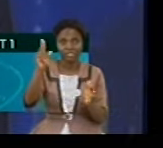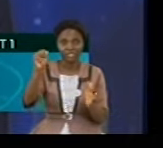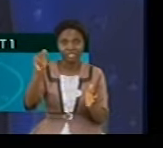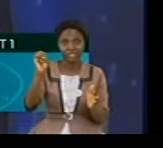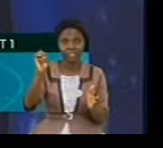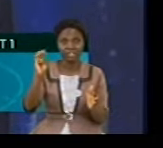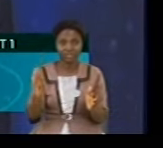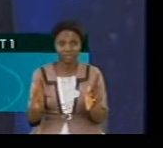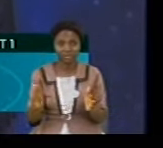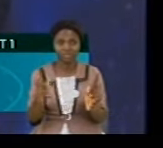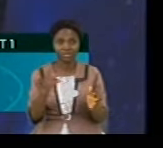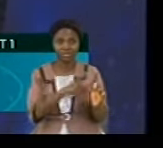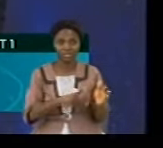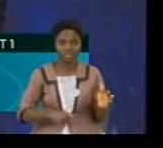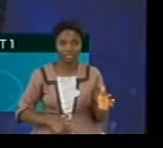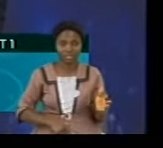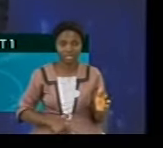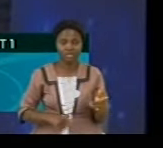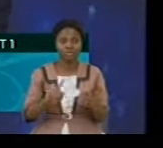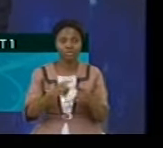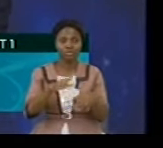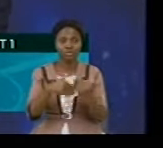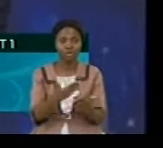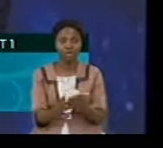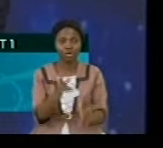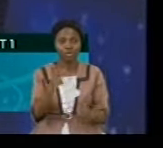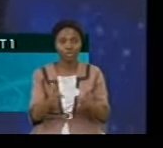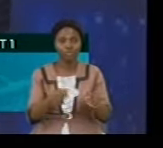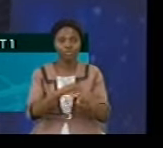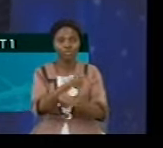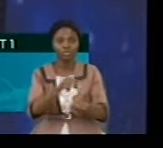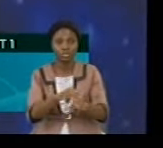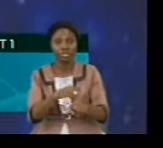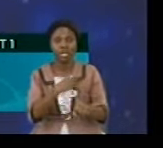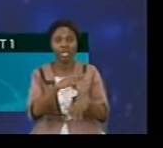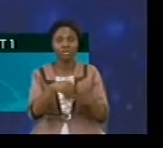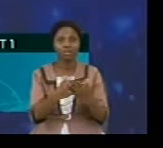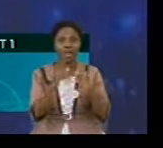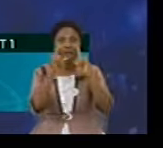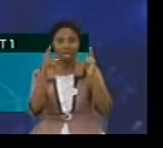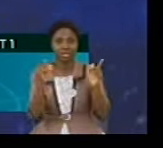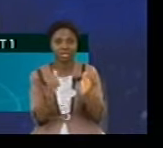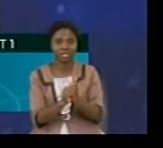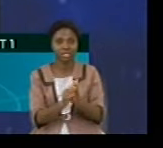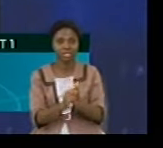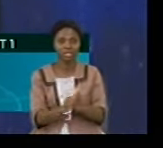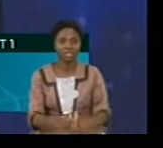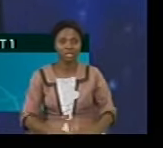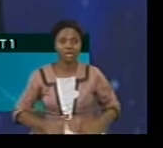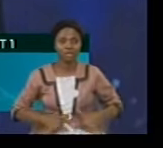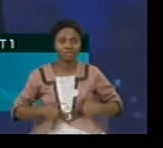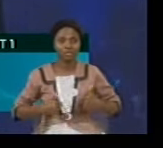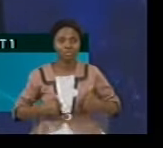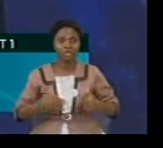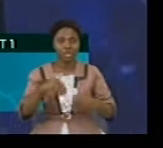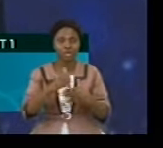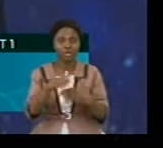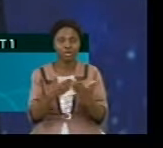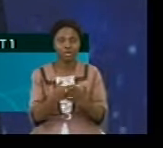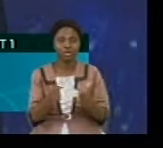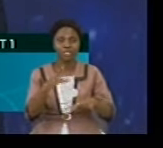all nations, and all languages that dwell in all the